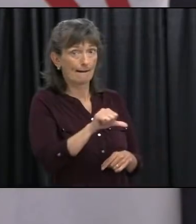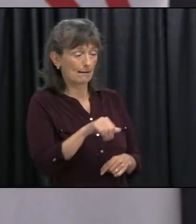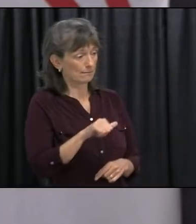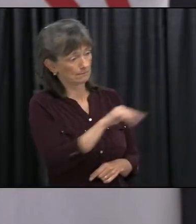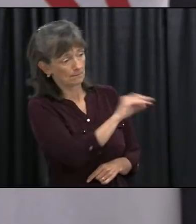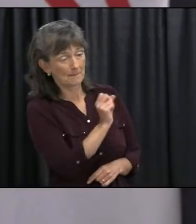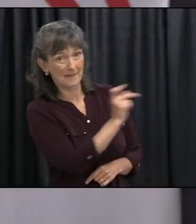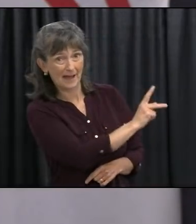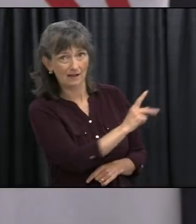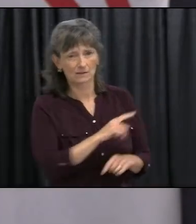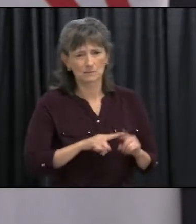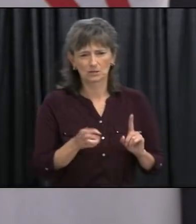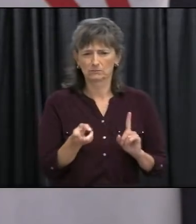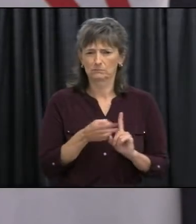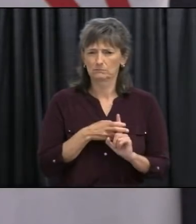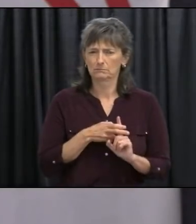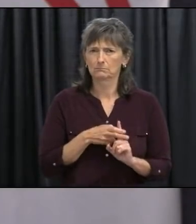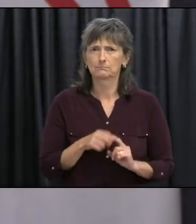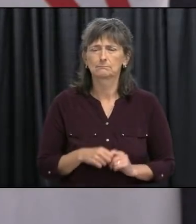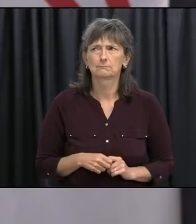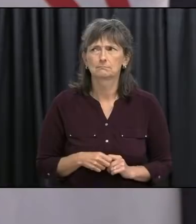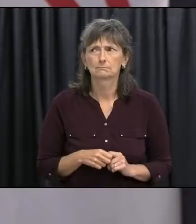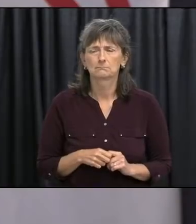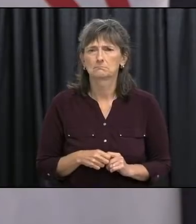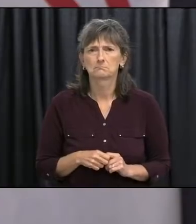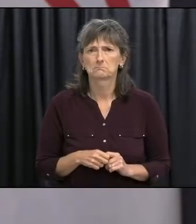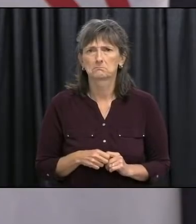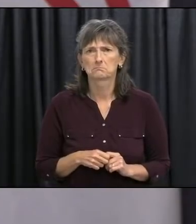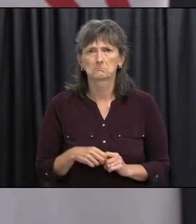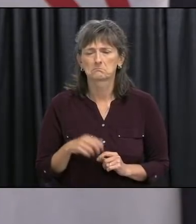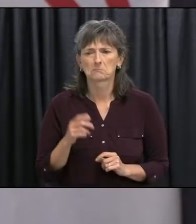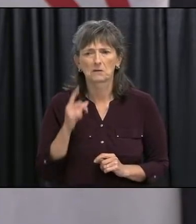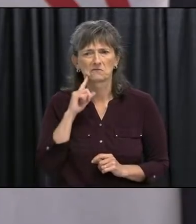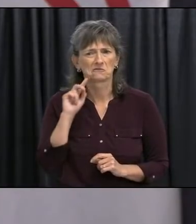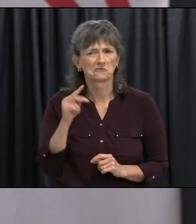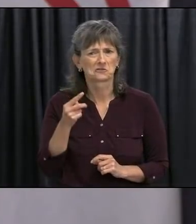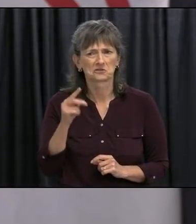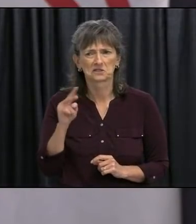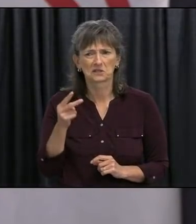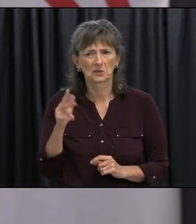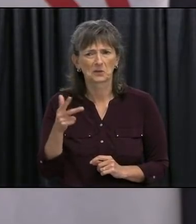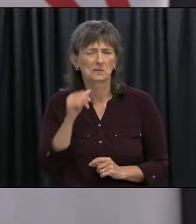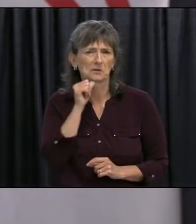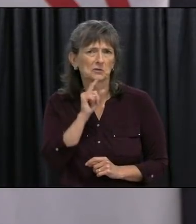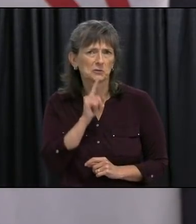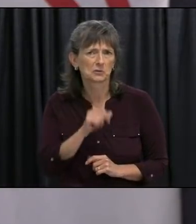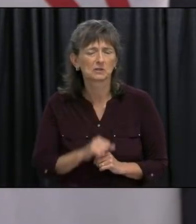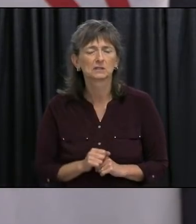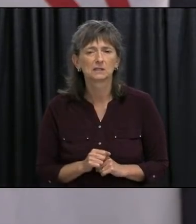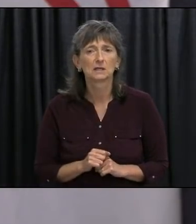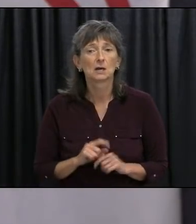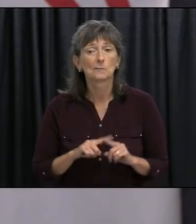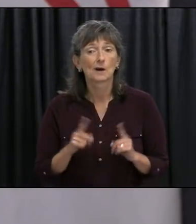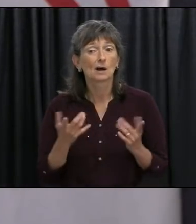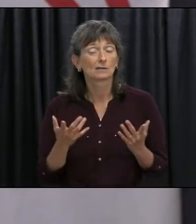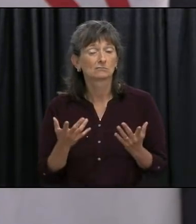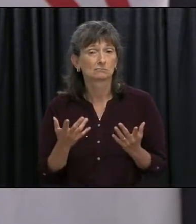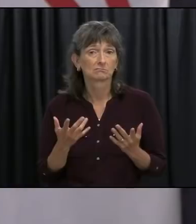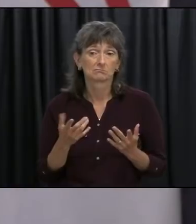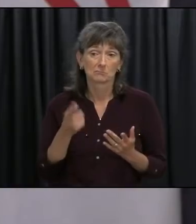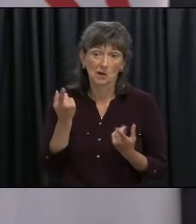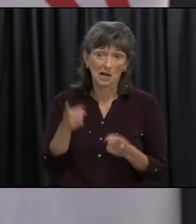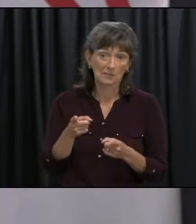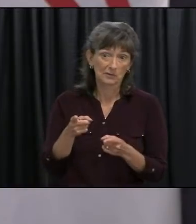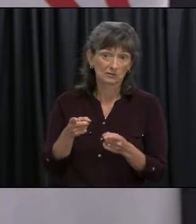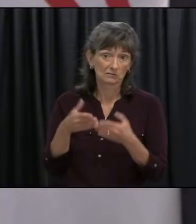mean, what the number would be it the first, second, or third, whatever, the situation is this, is that the systems in place in Makkovik last night